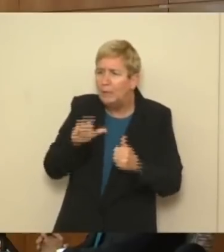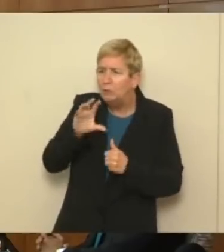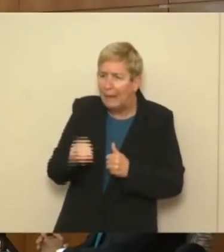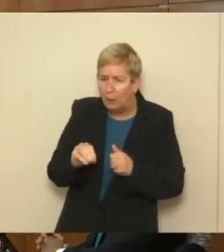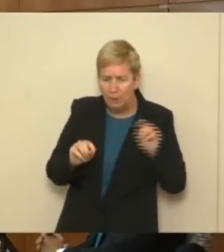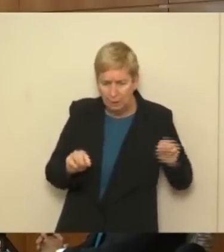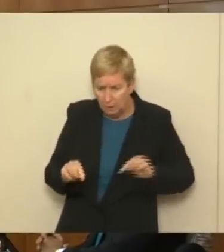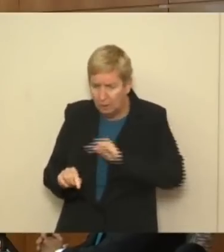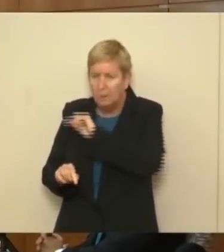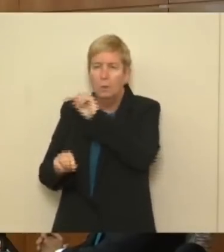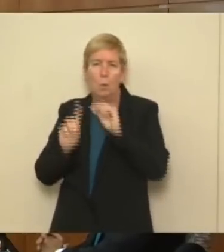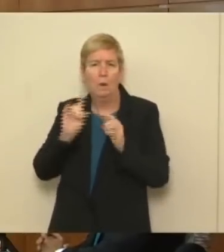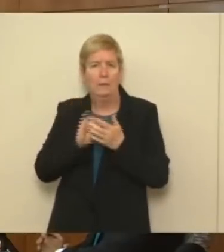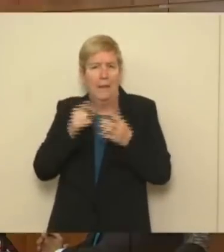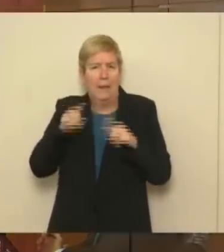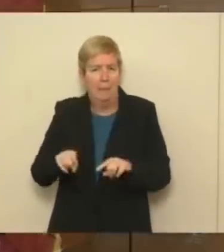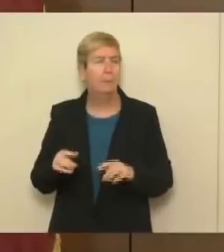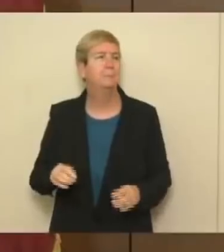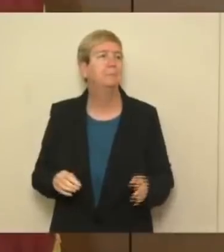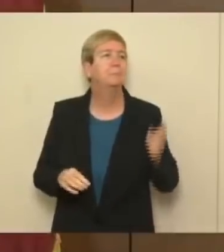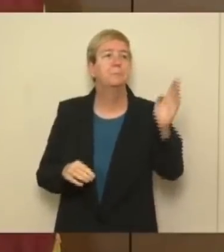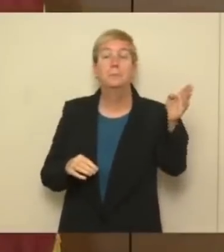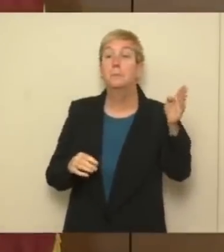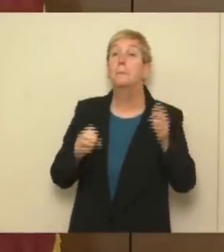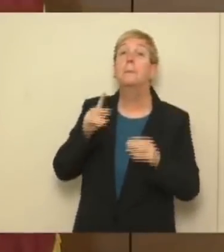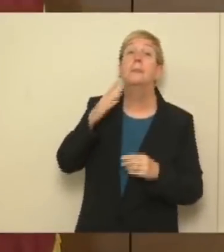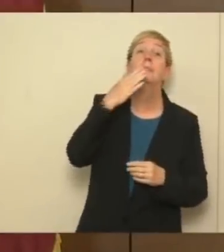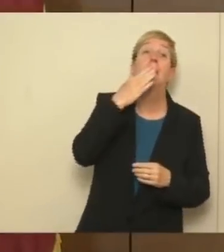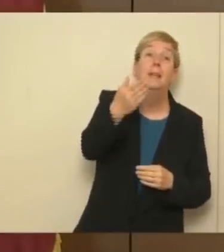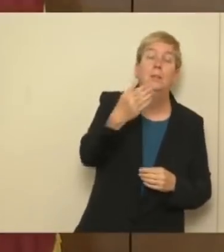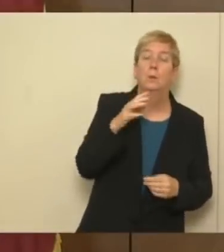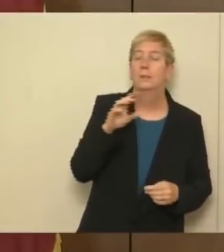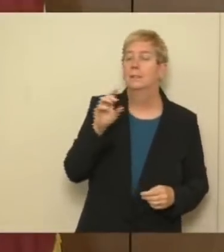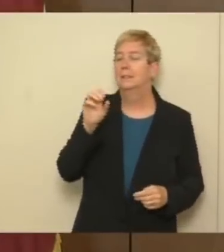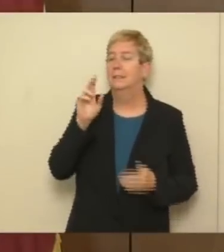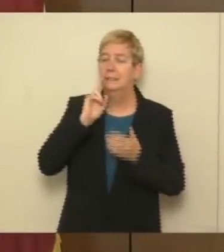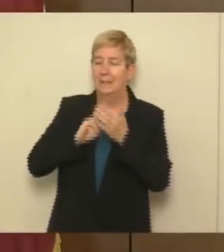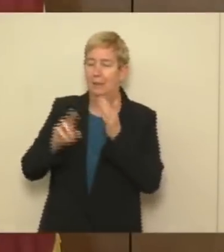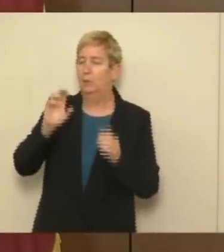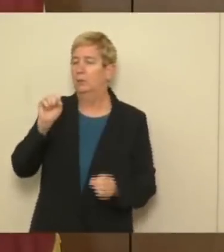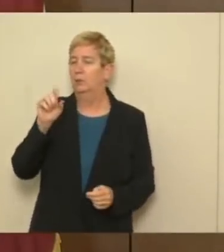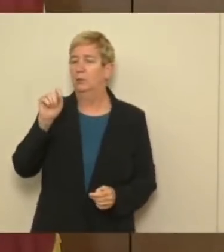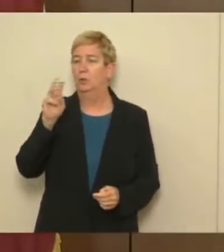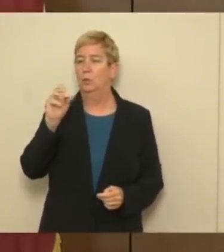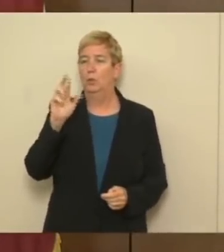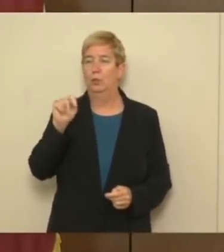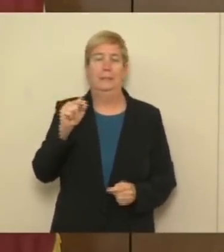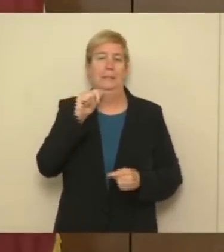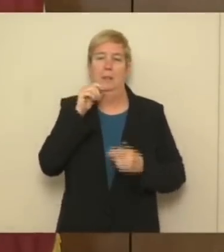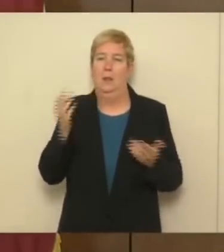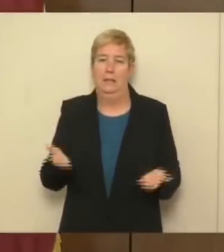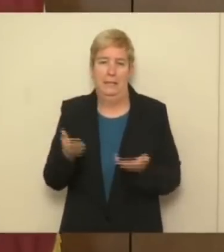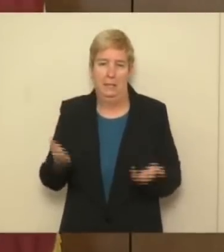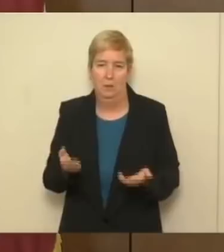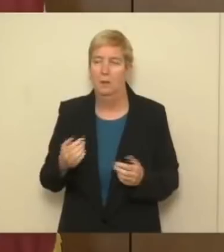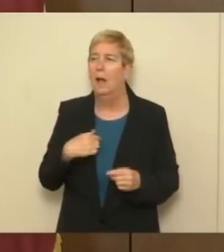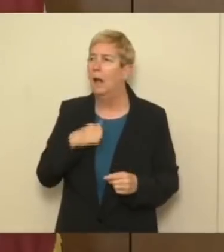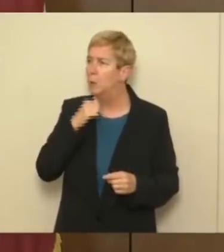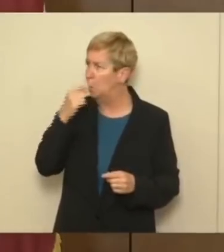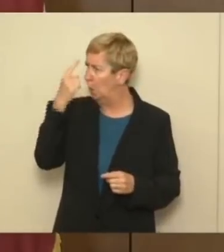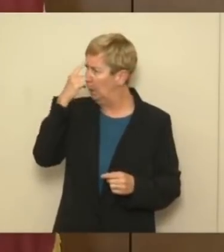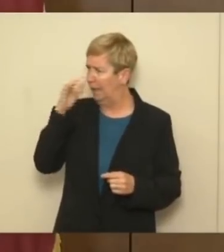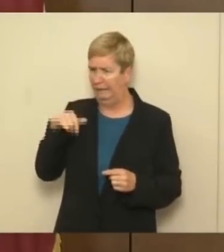areas? Thank you for that question. So Secretary Stewart is not in the state. I don't believe that that's hampering any